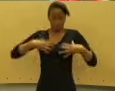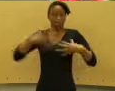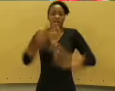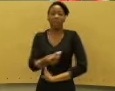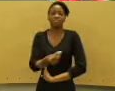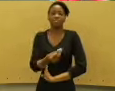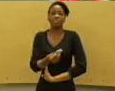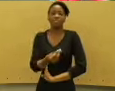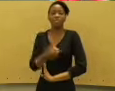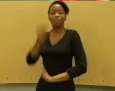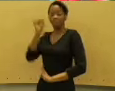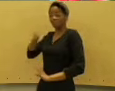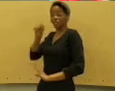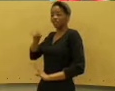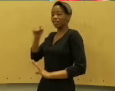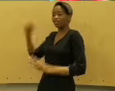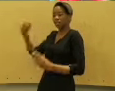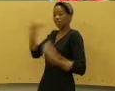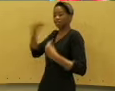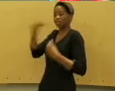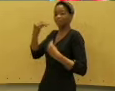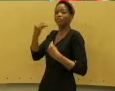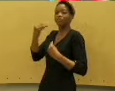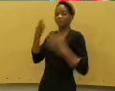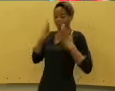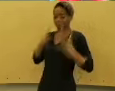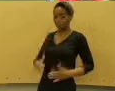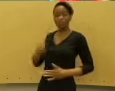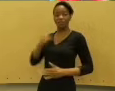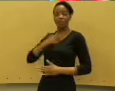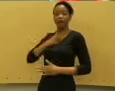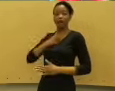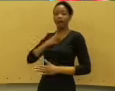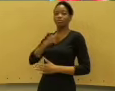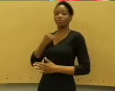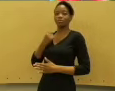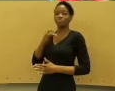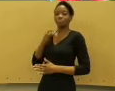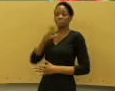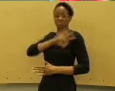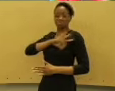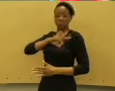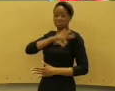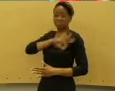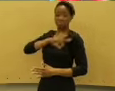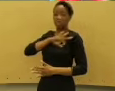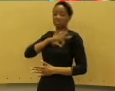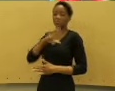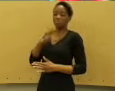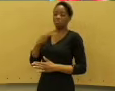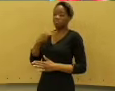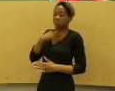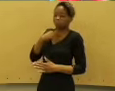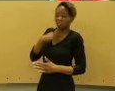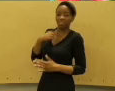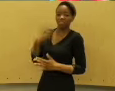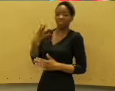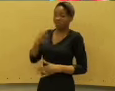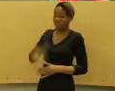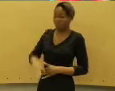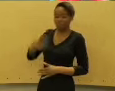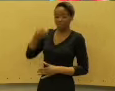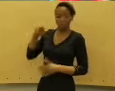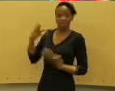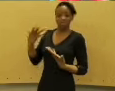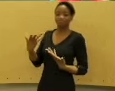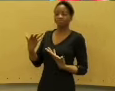that we are taught to be ashamed of our bodies from the moment we're born. True. You know, so you growing up,